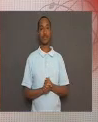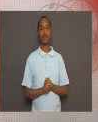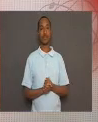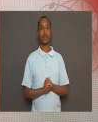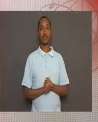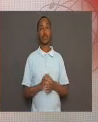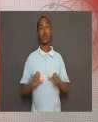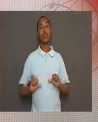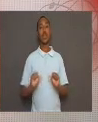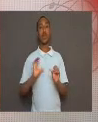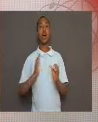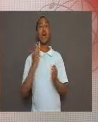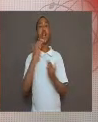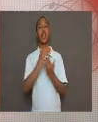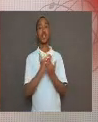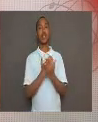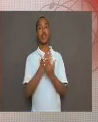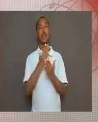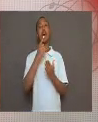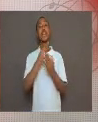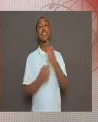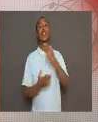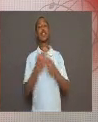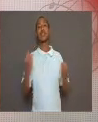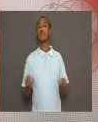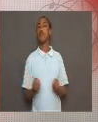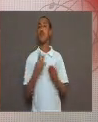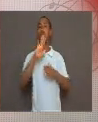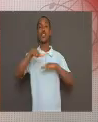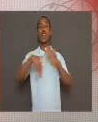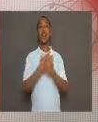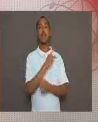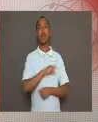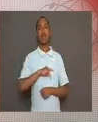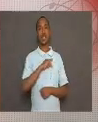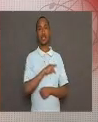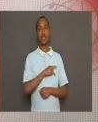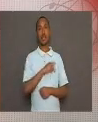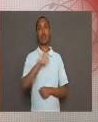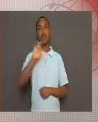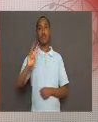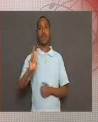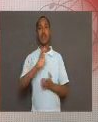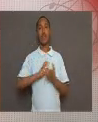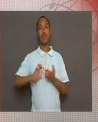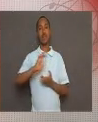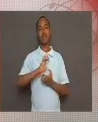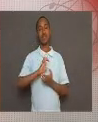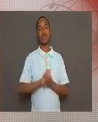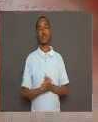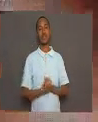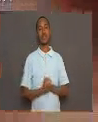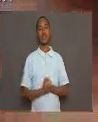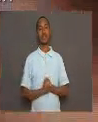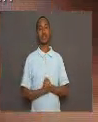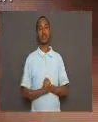us continue our lesson by discussing more general properties of covalent compounds.